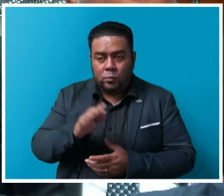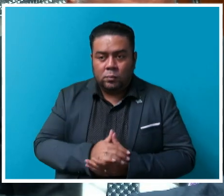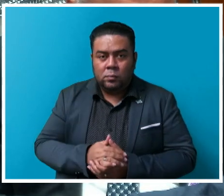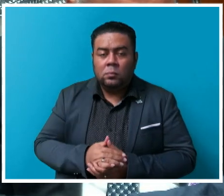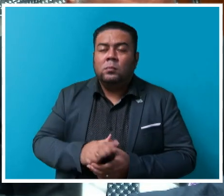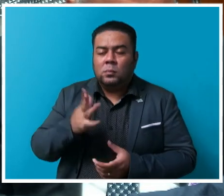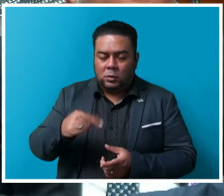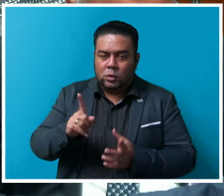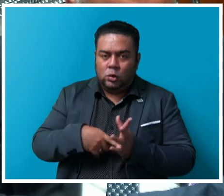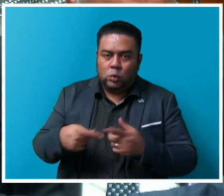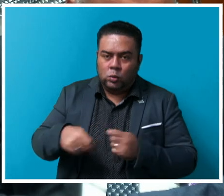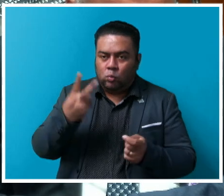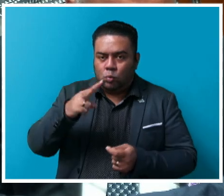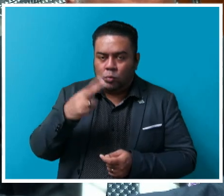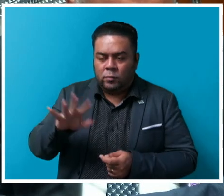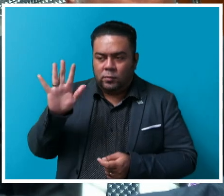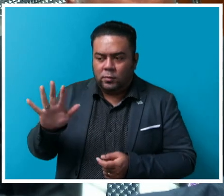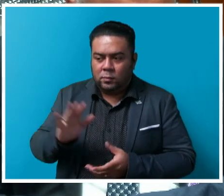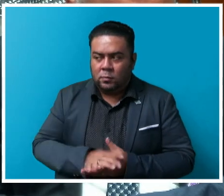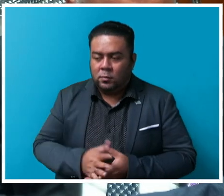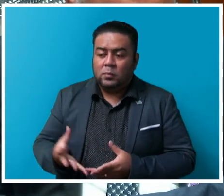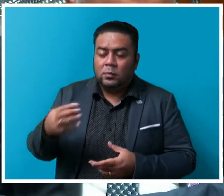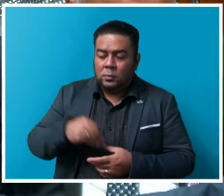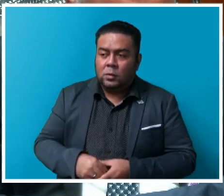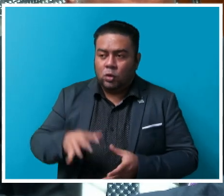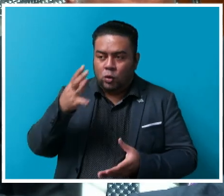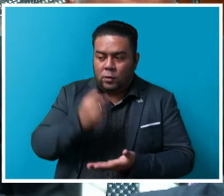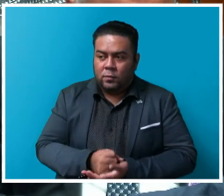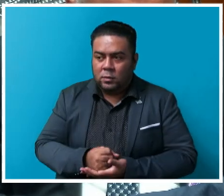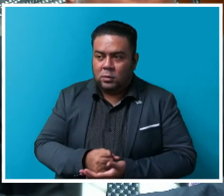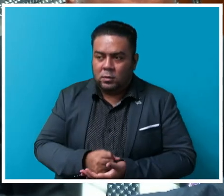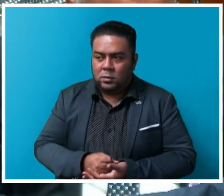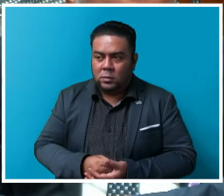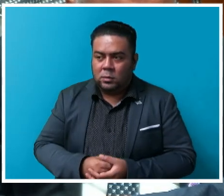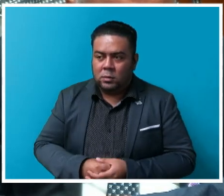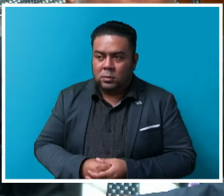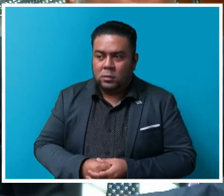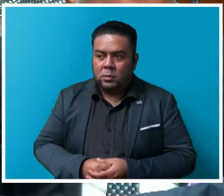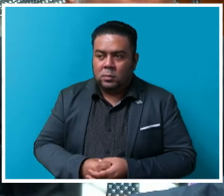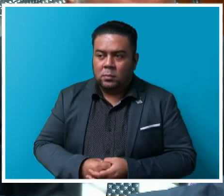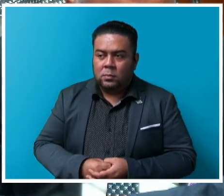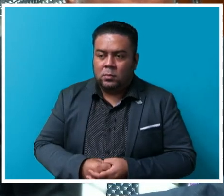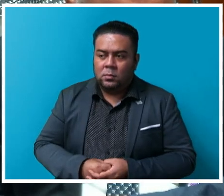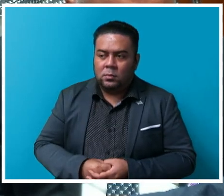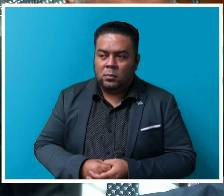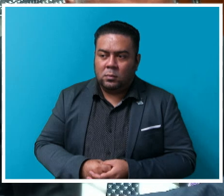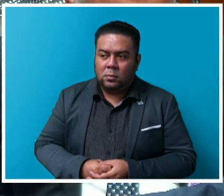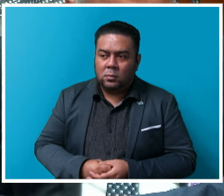at January 2025. Investor confidence is high, Honorable Speaker. The current pipeline is